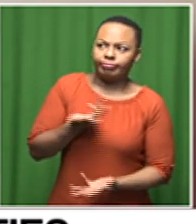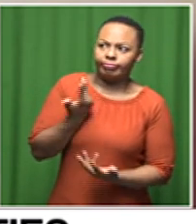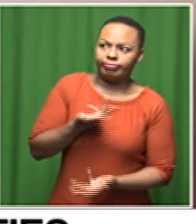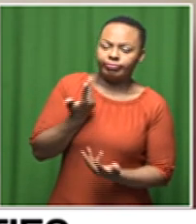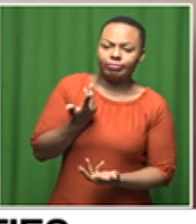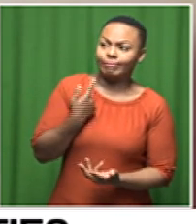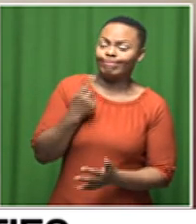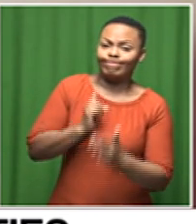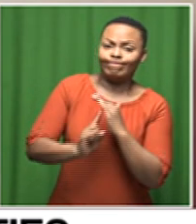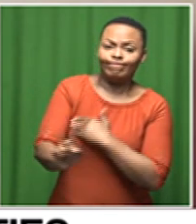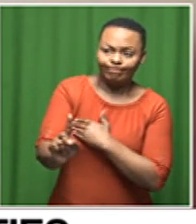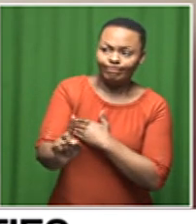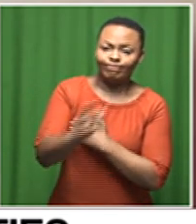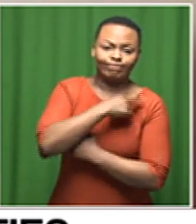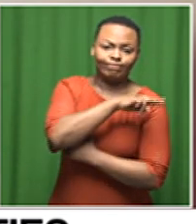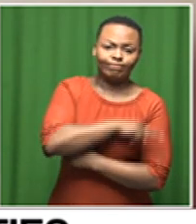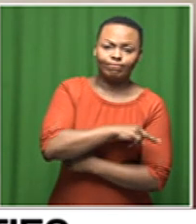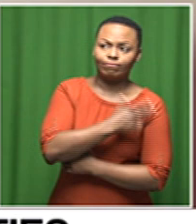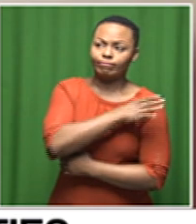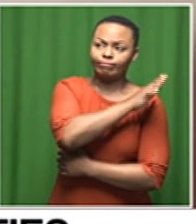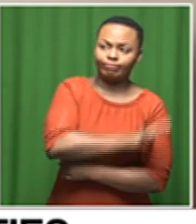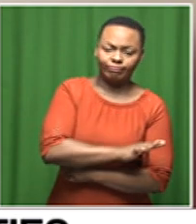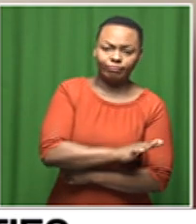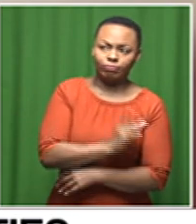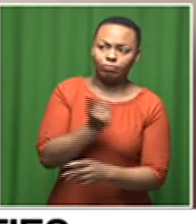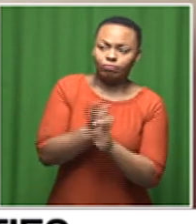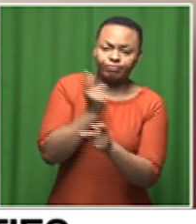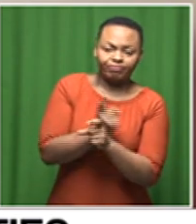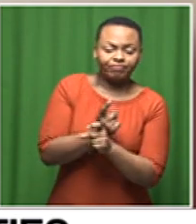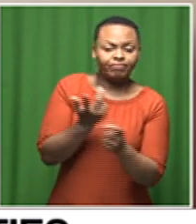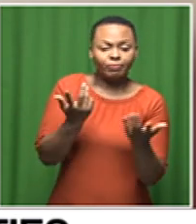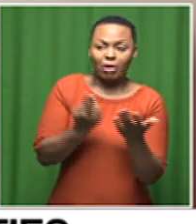the healthcare center, they need to